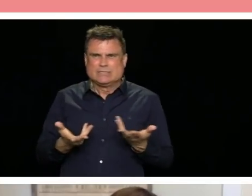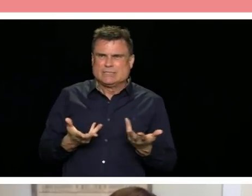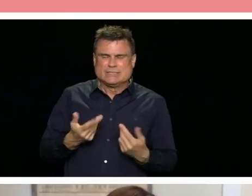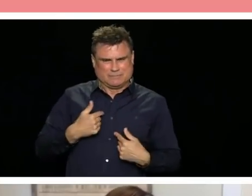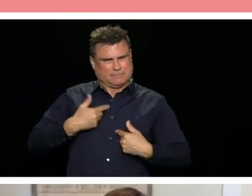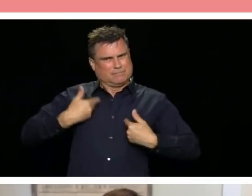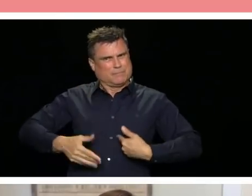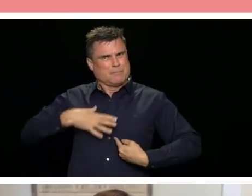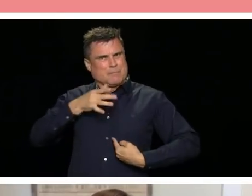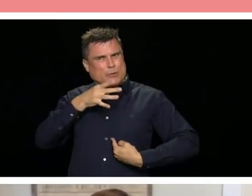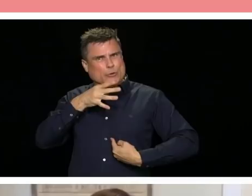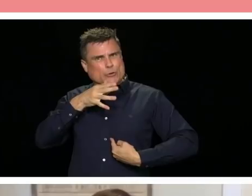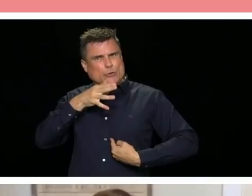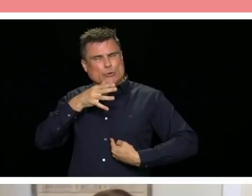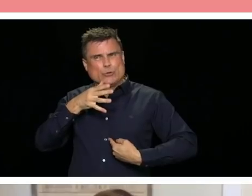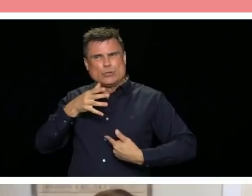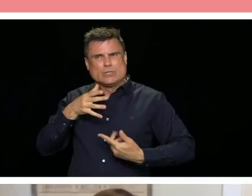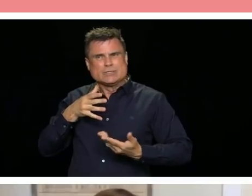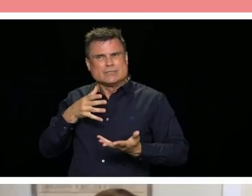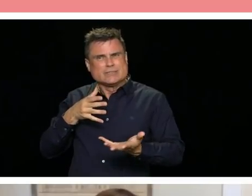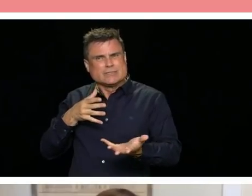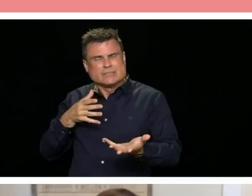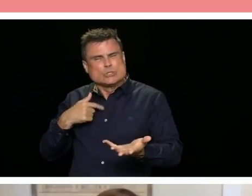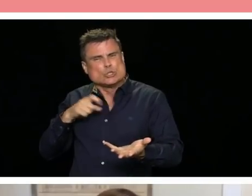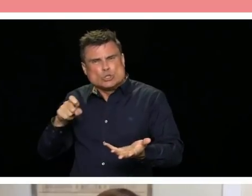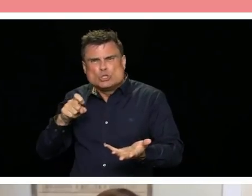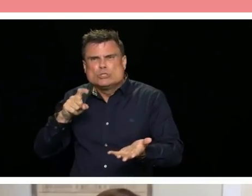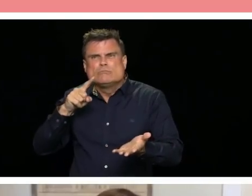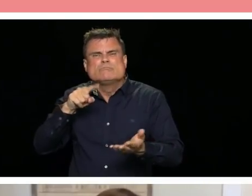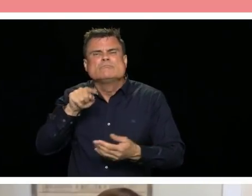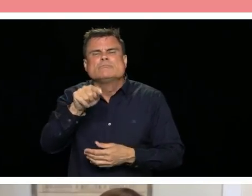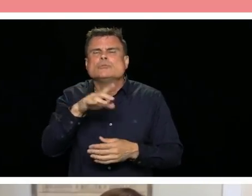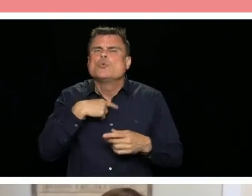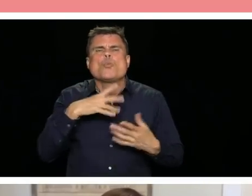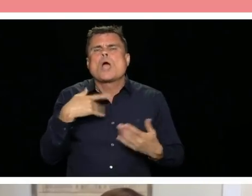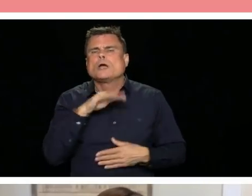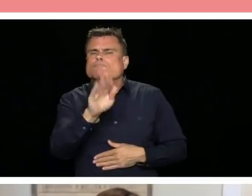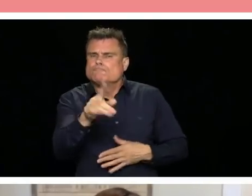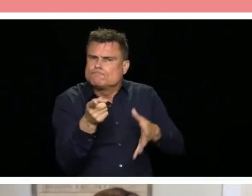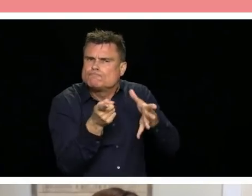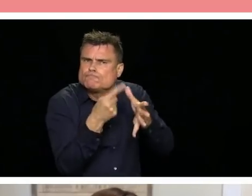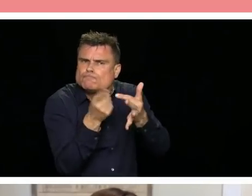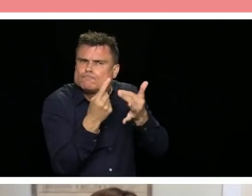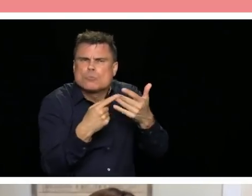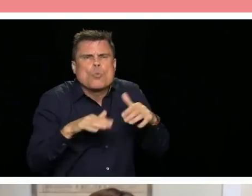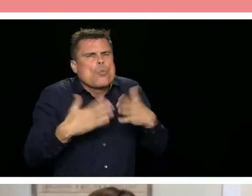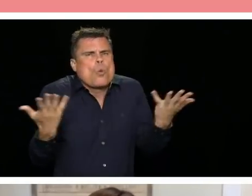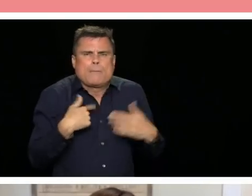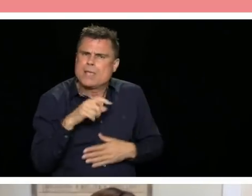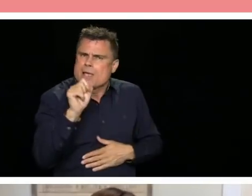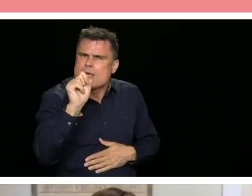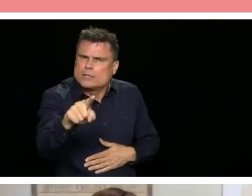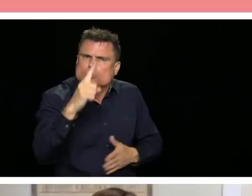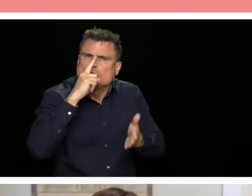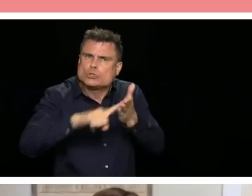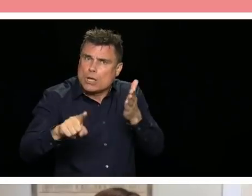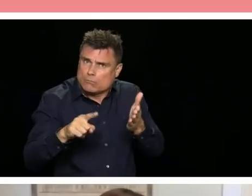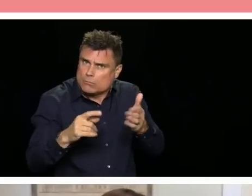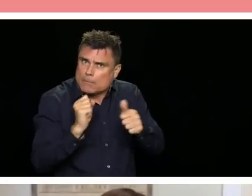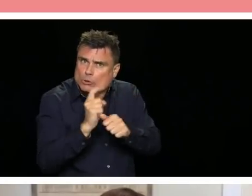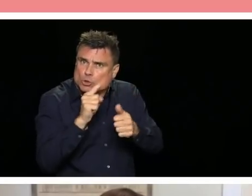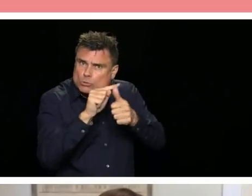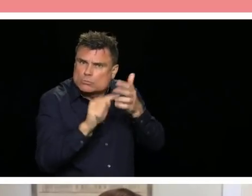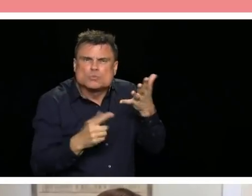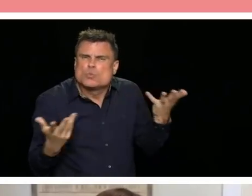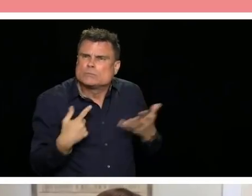child? Thank you so much for that question. And I, as a parent myself, I ask those questions often as well about, you